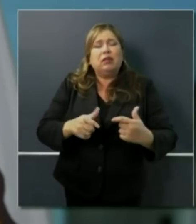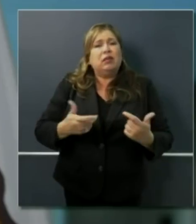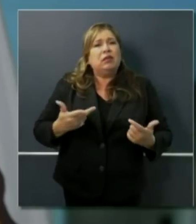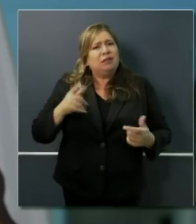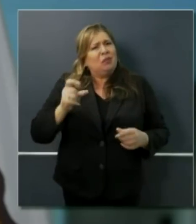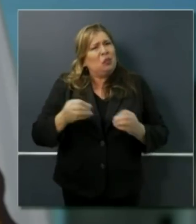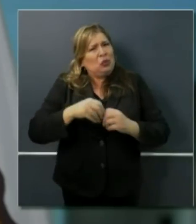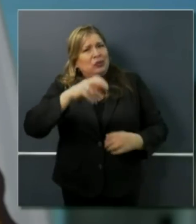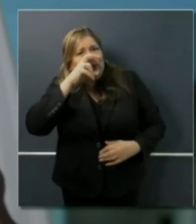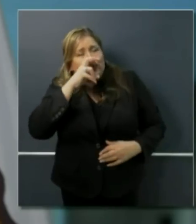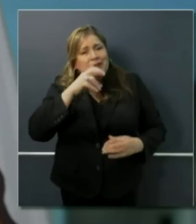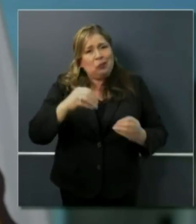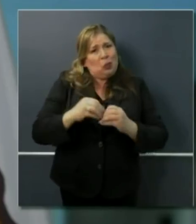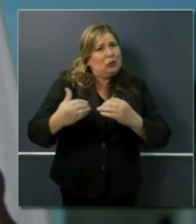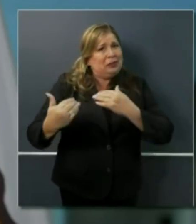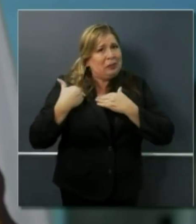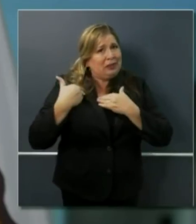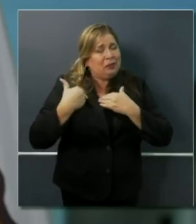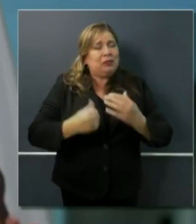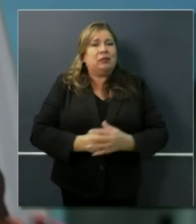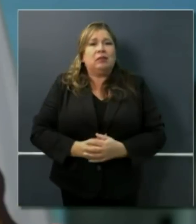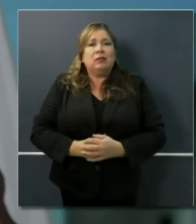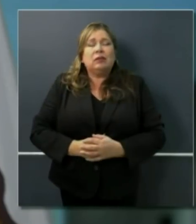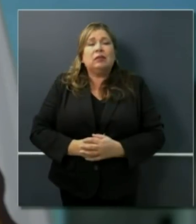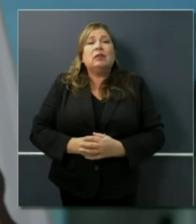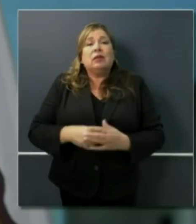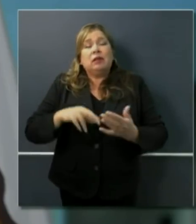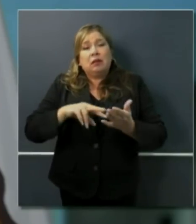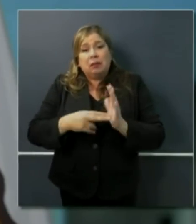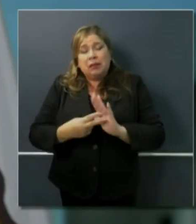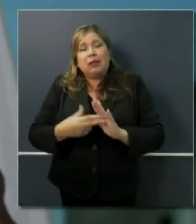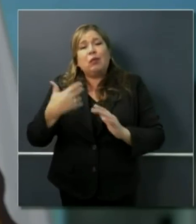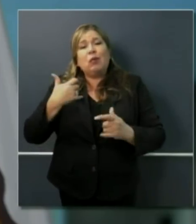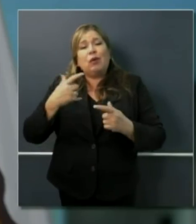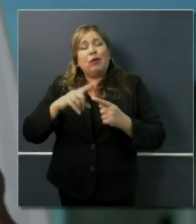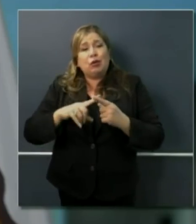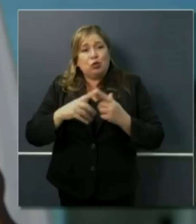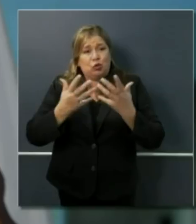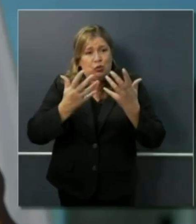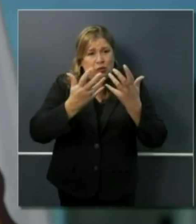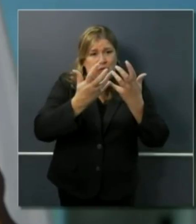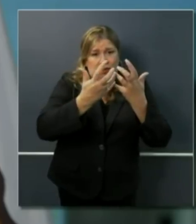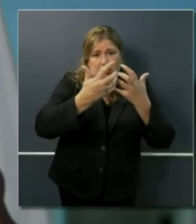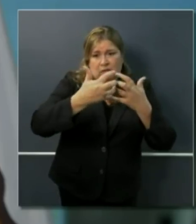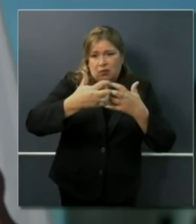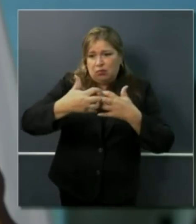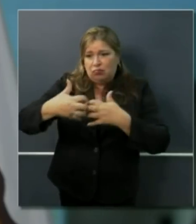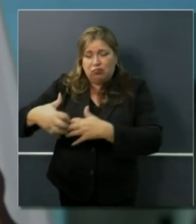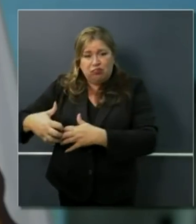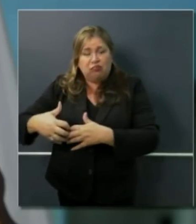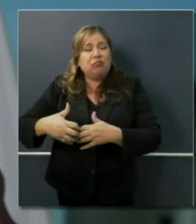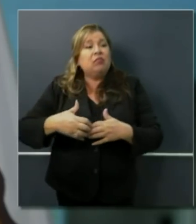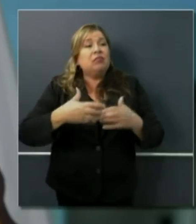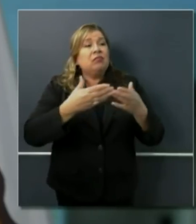those lines as we, again, move toward blending population-based solutions and incorporate